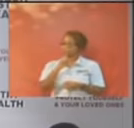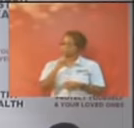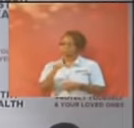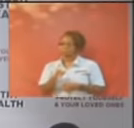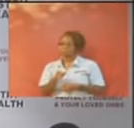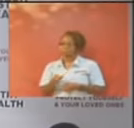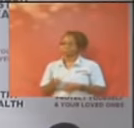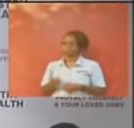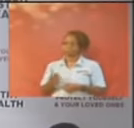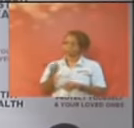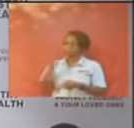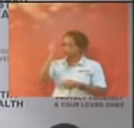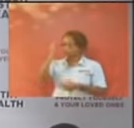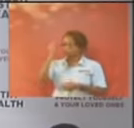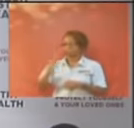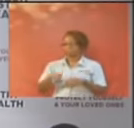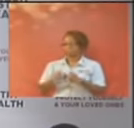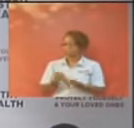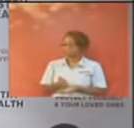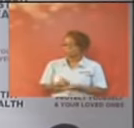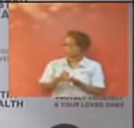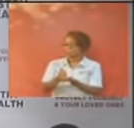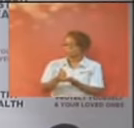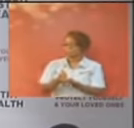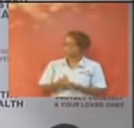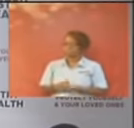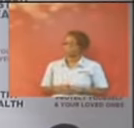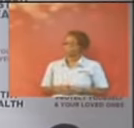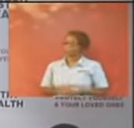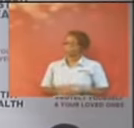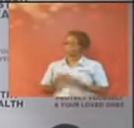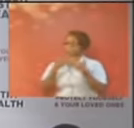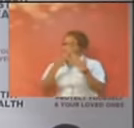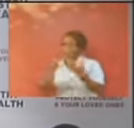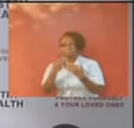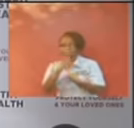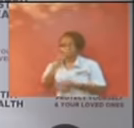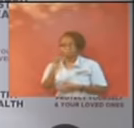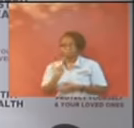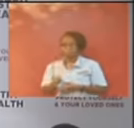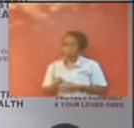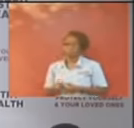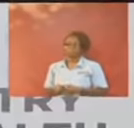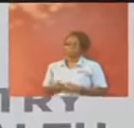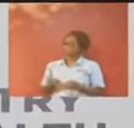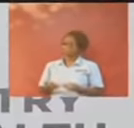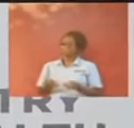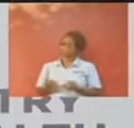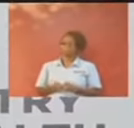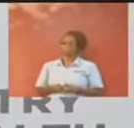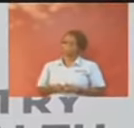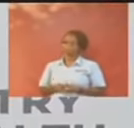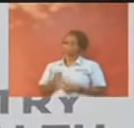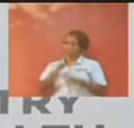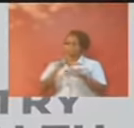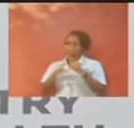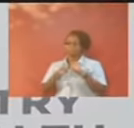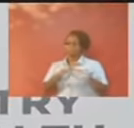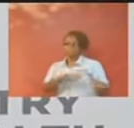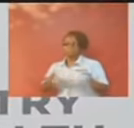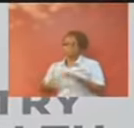So thank you very much for that question. As regards the subject or topic of repatriation,